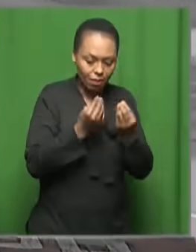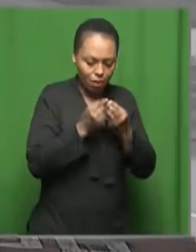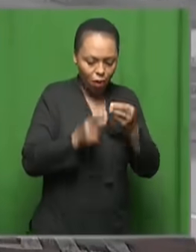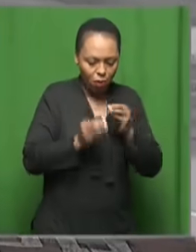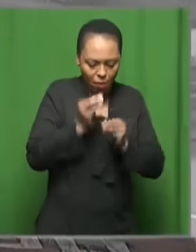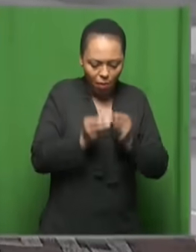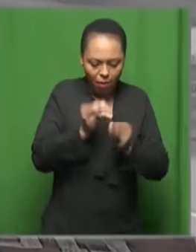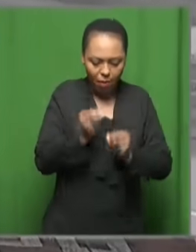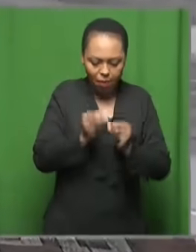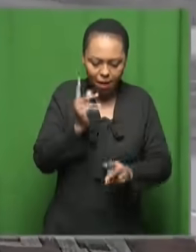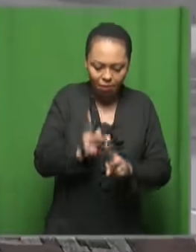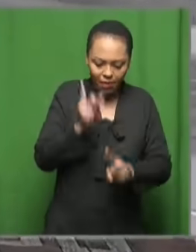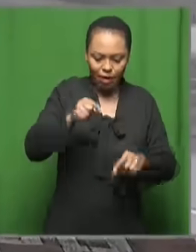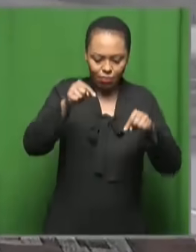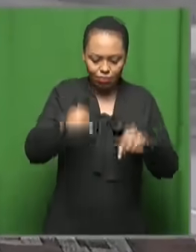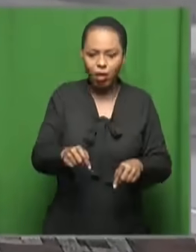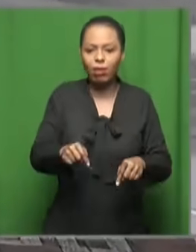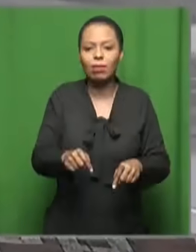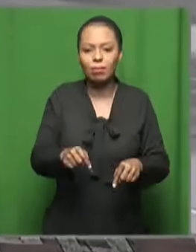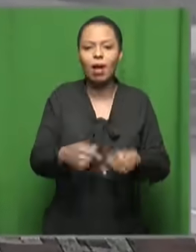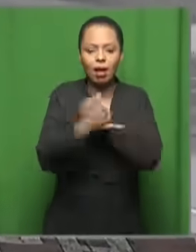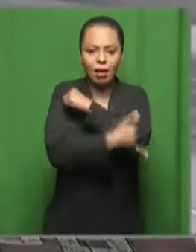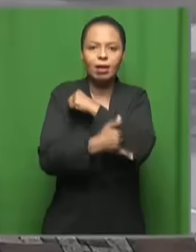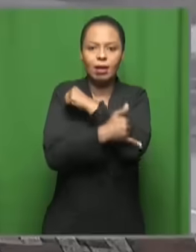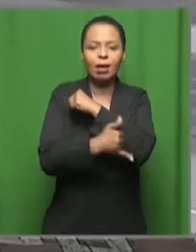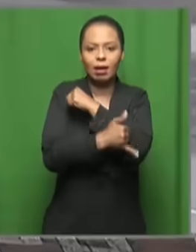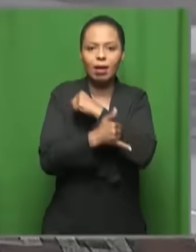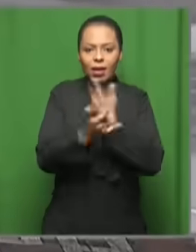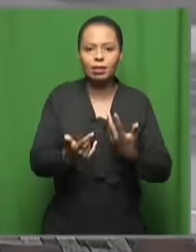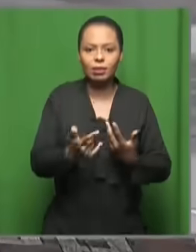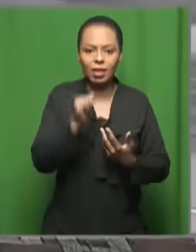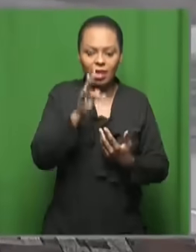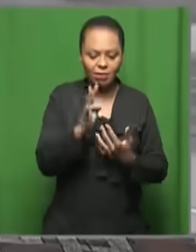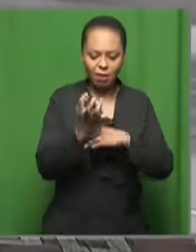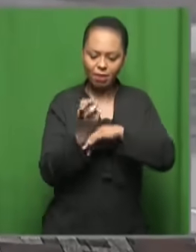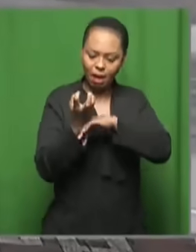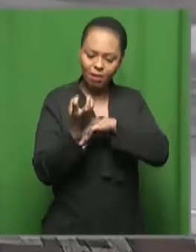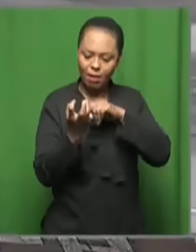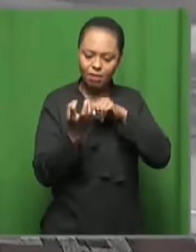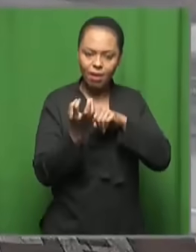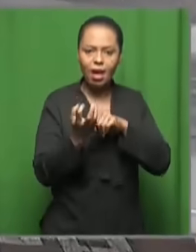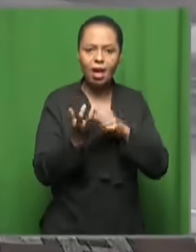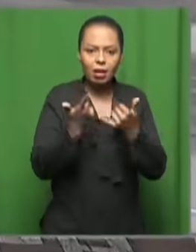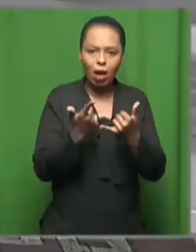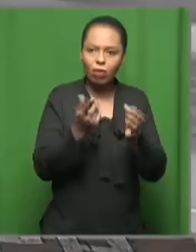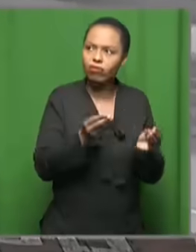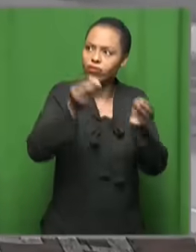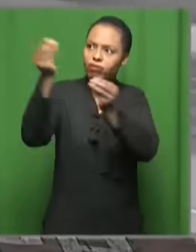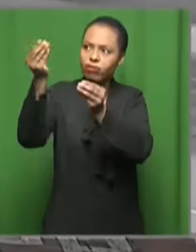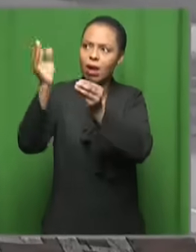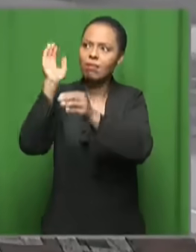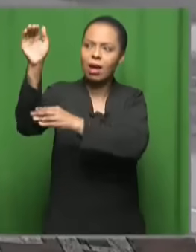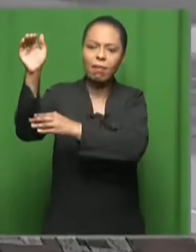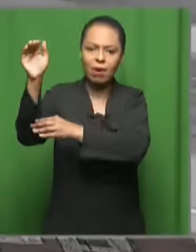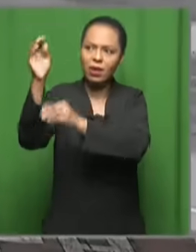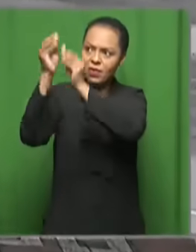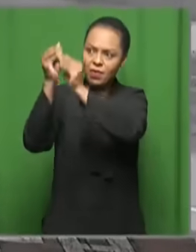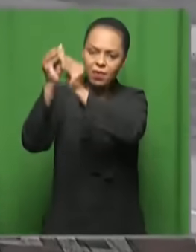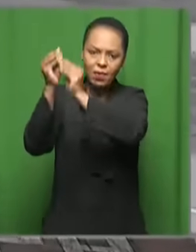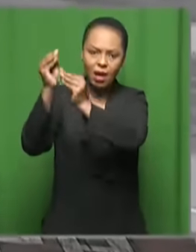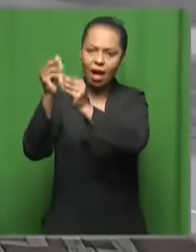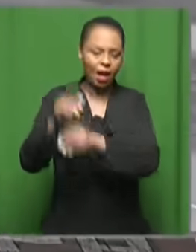be finished product at this level, but let's clean them. Let it not just be extracted and then it's out of our ports.